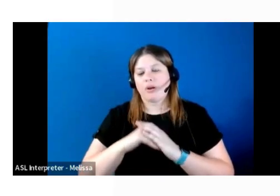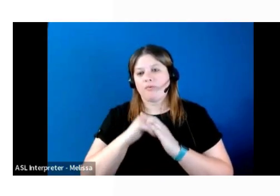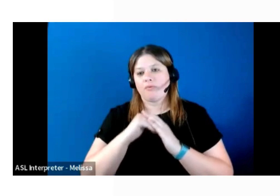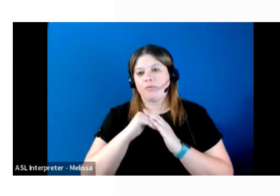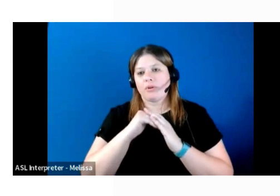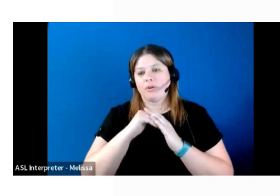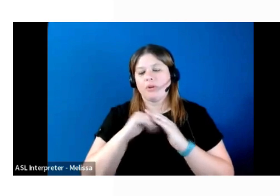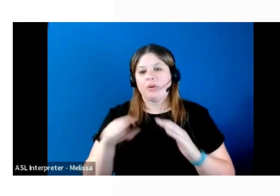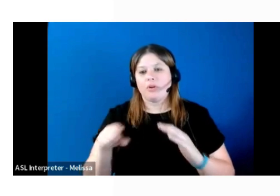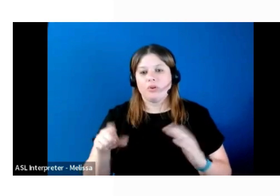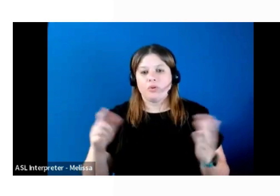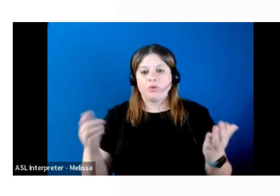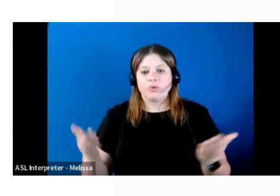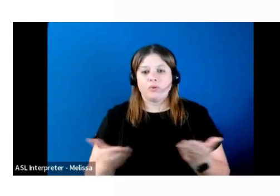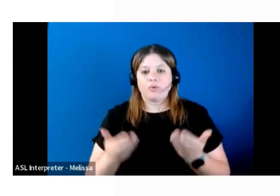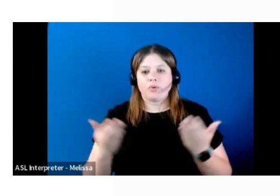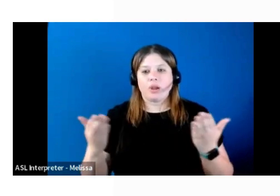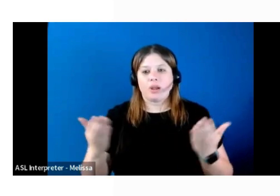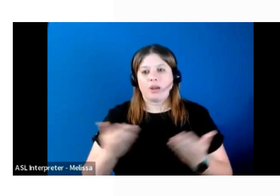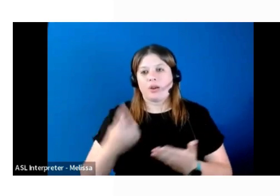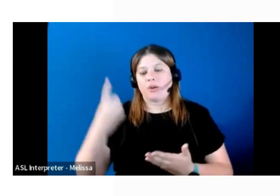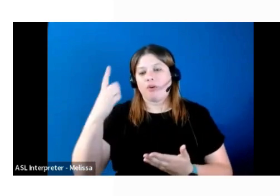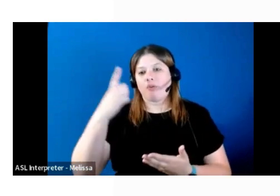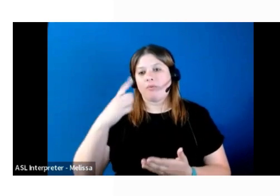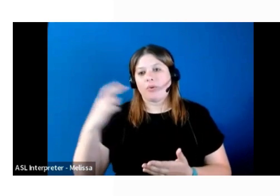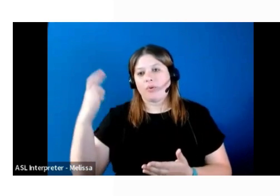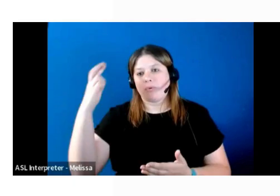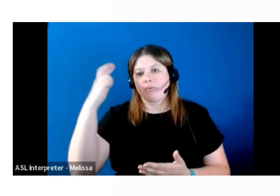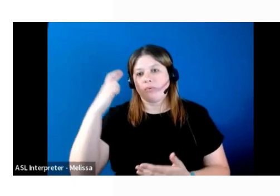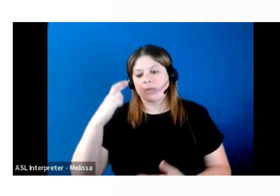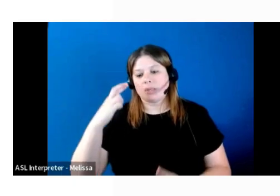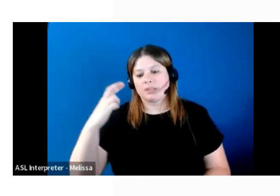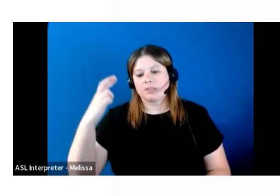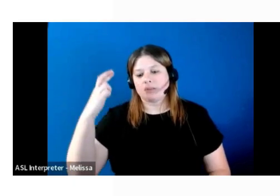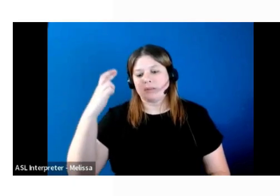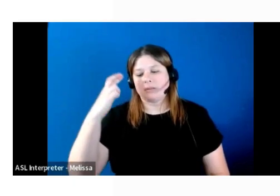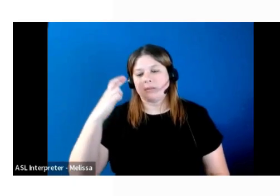You are here for a reason.